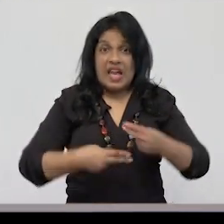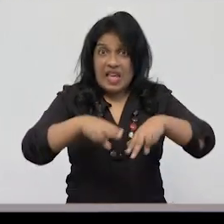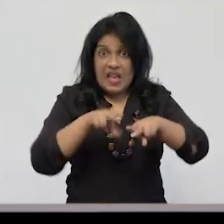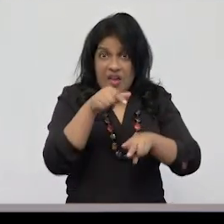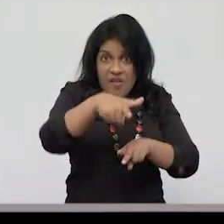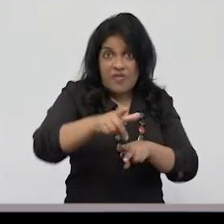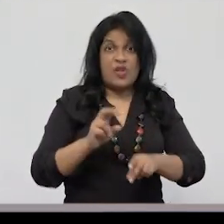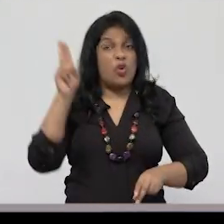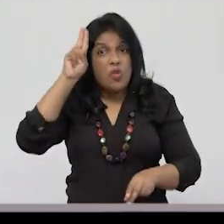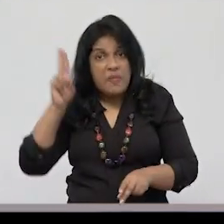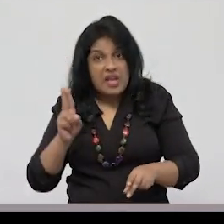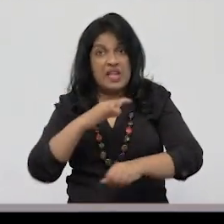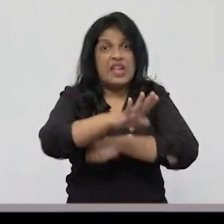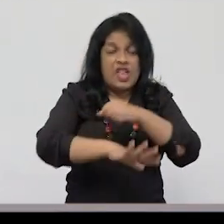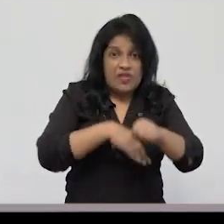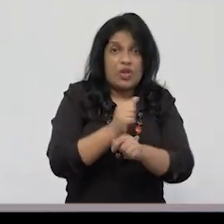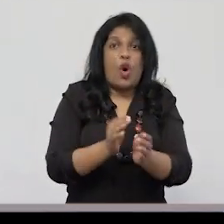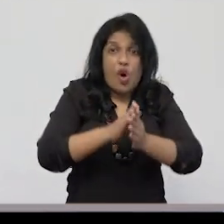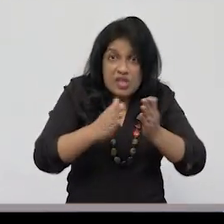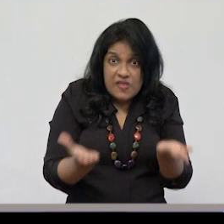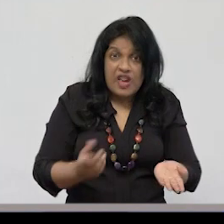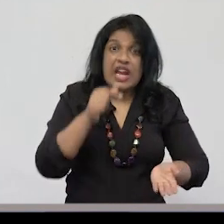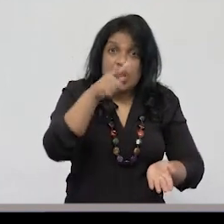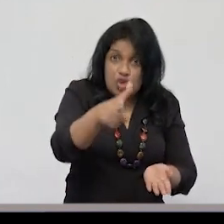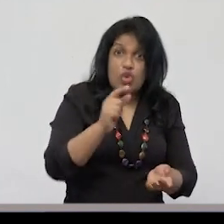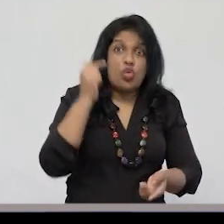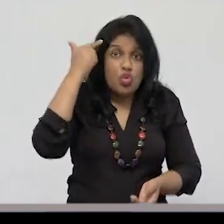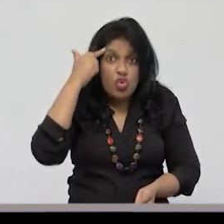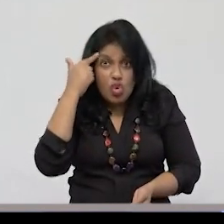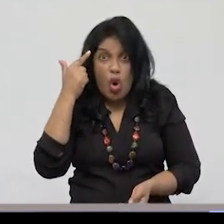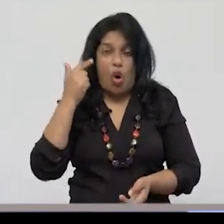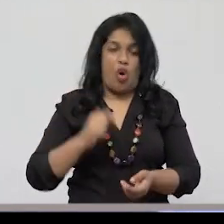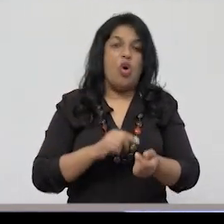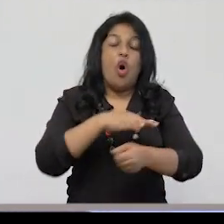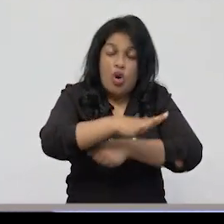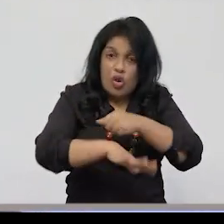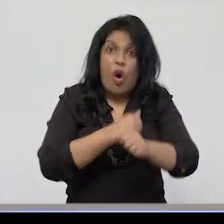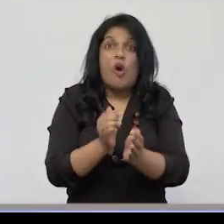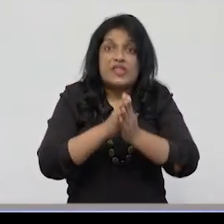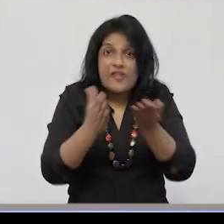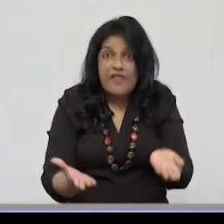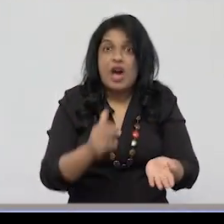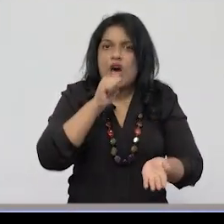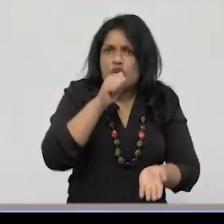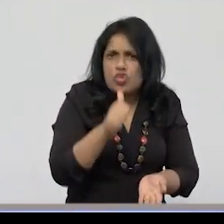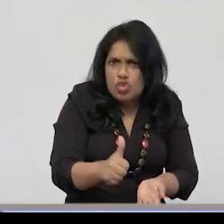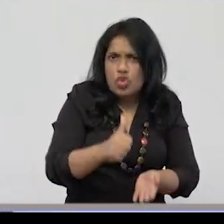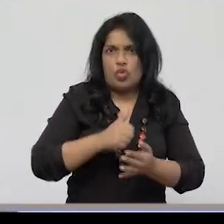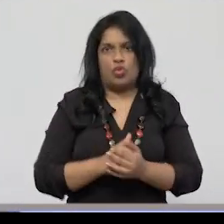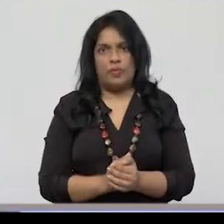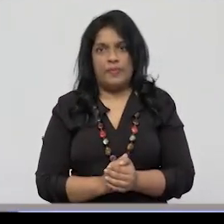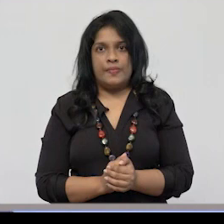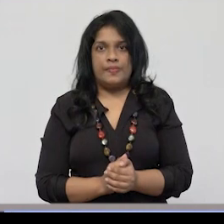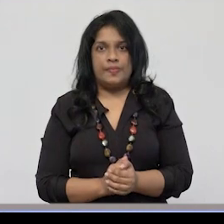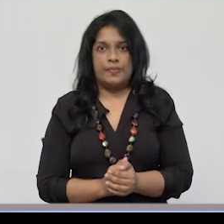path for you. You know, a lot of you have got prophecy and word of knowledge mixed up. A word of